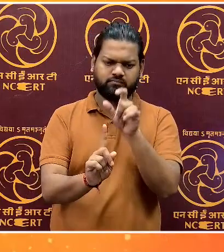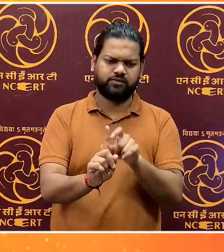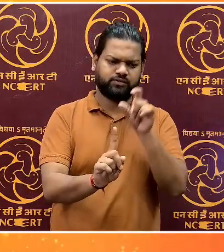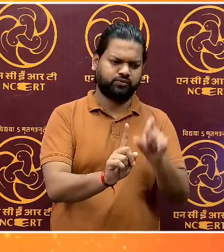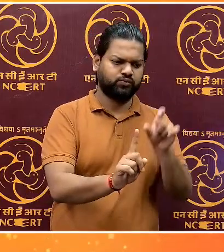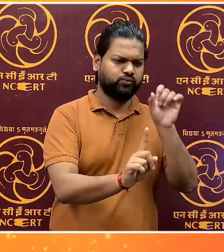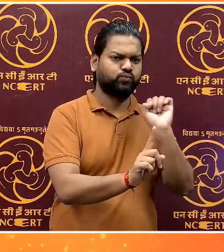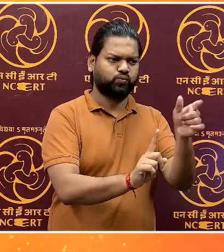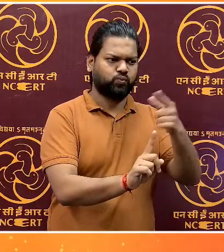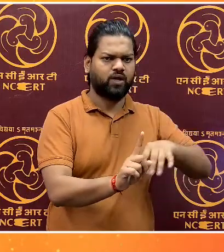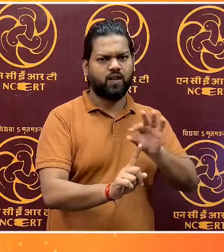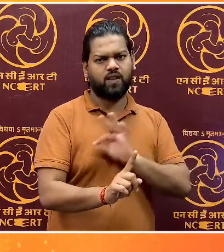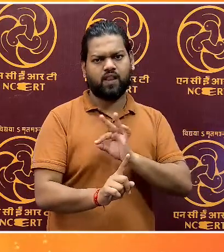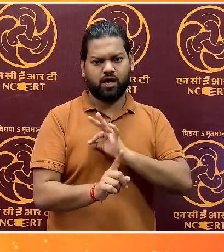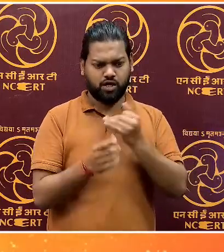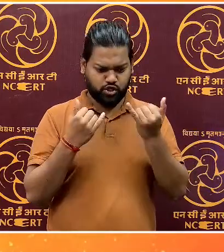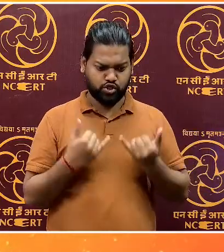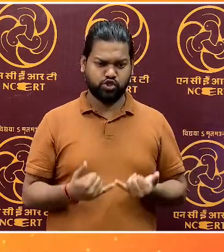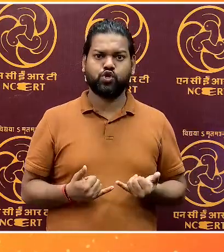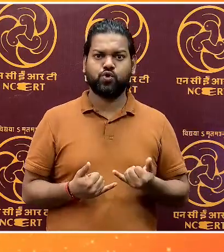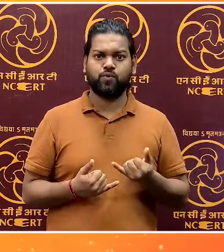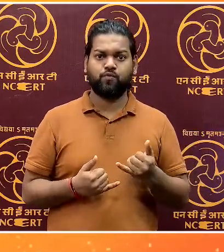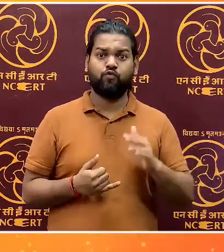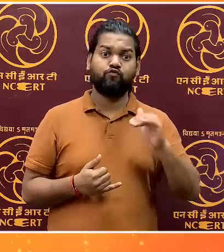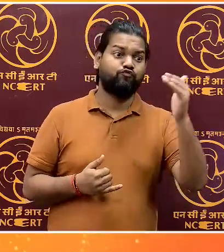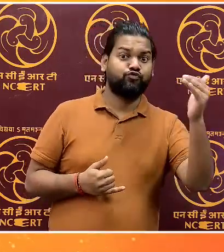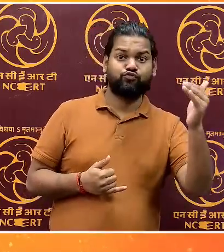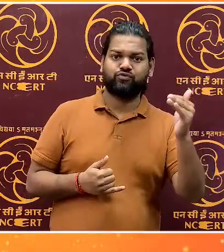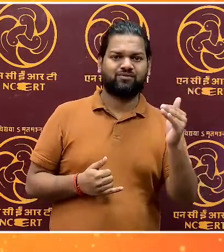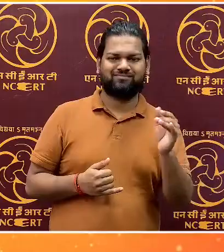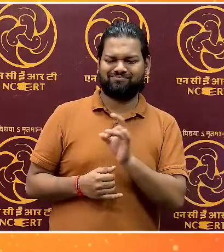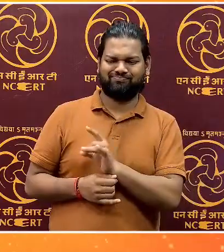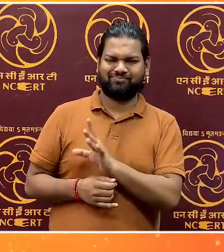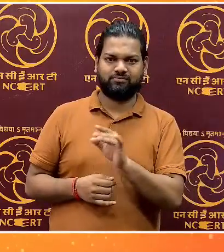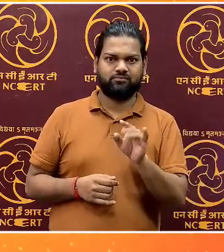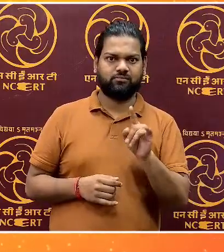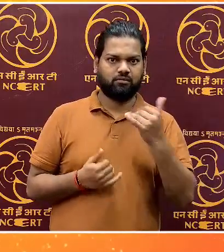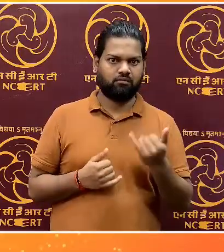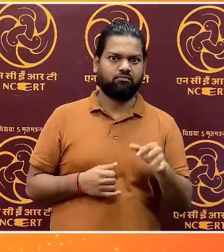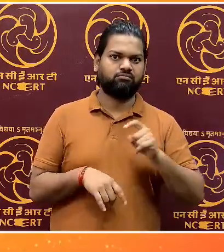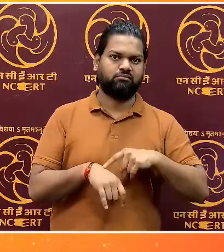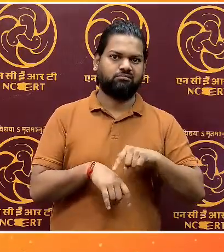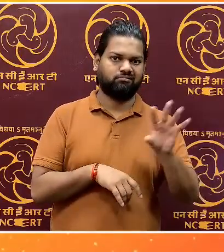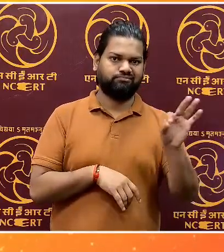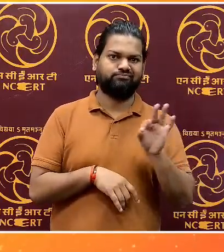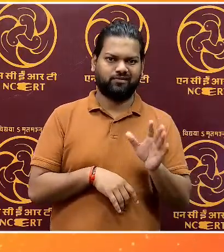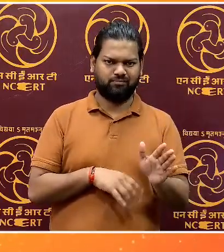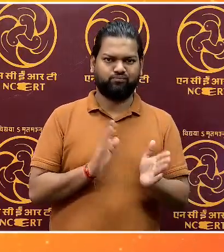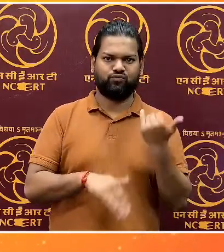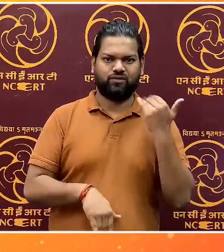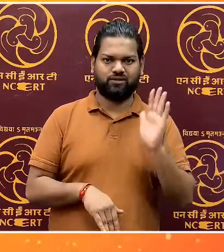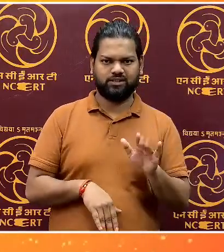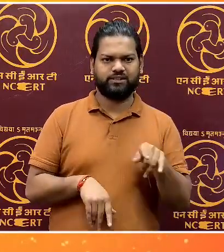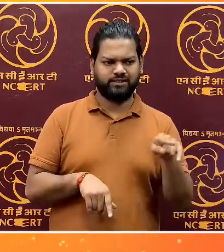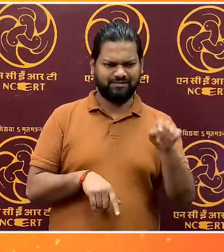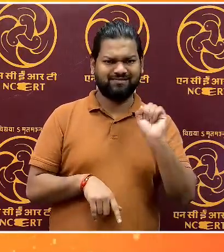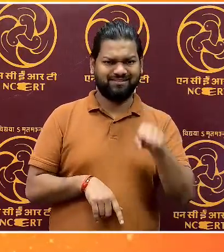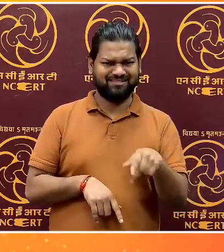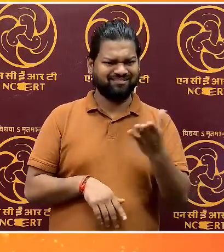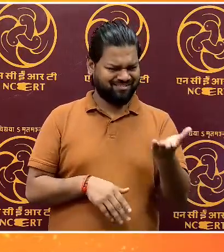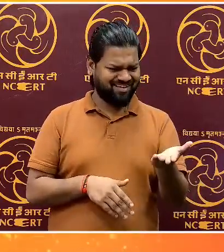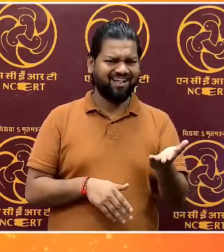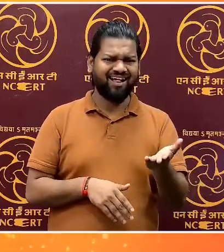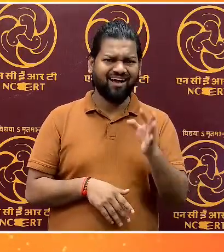have a preference for present consumption over future consumption. Obviously, this preference is